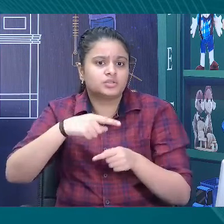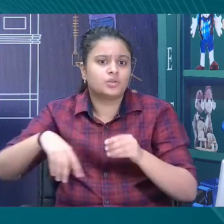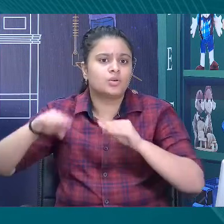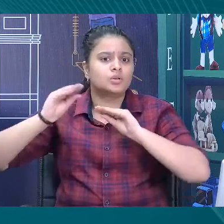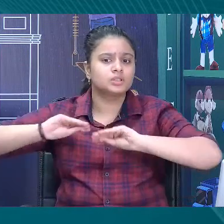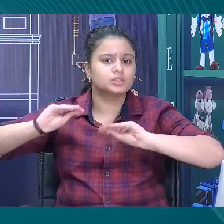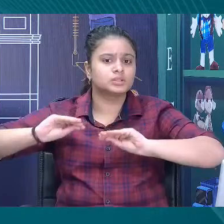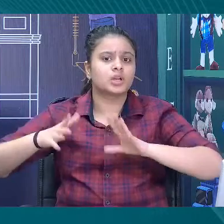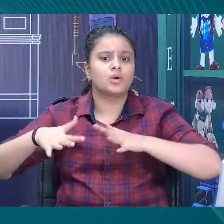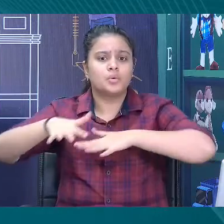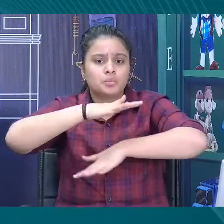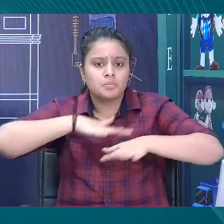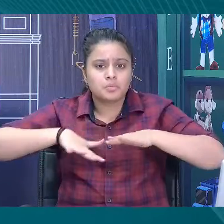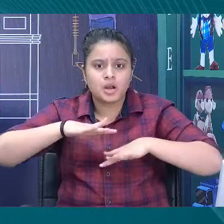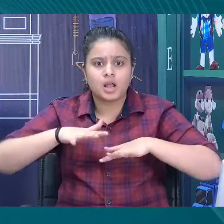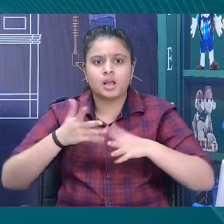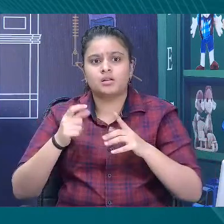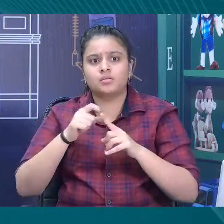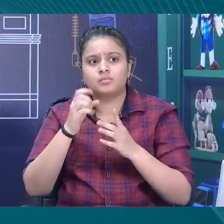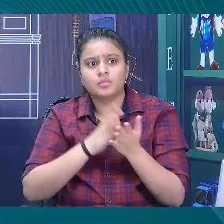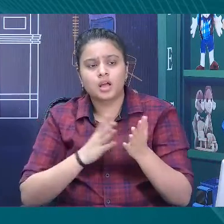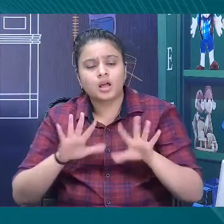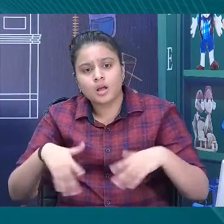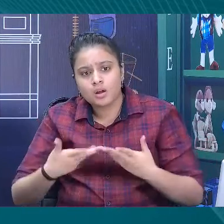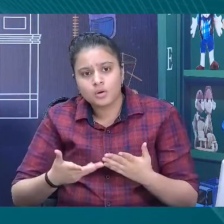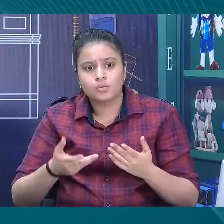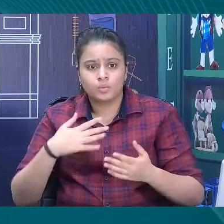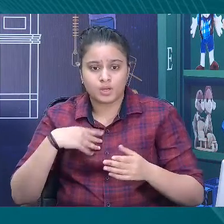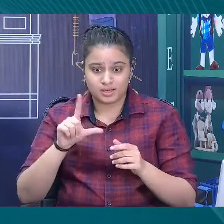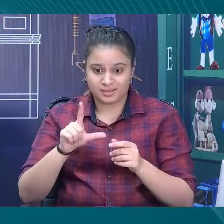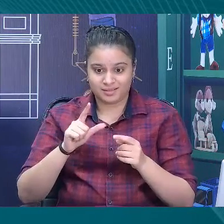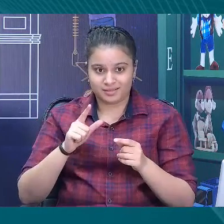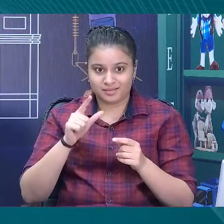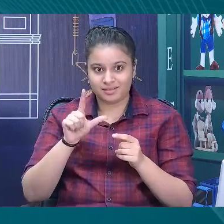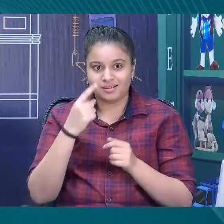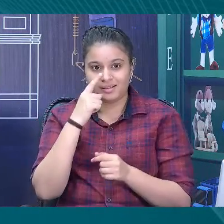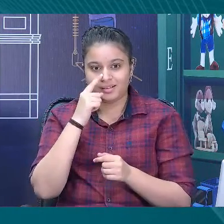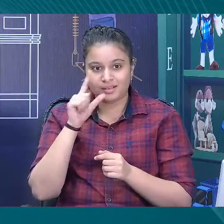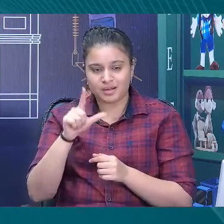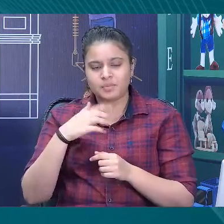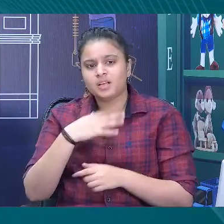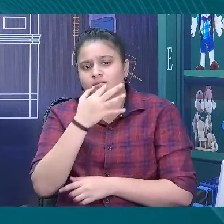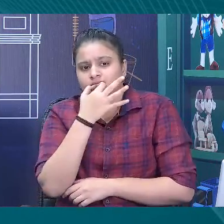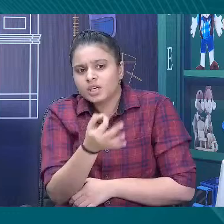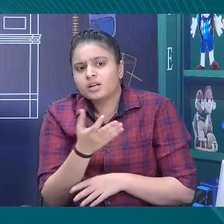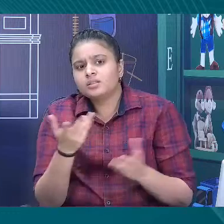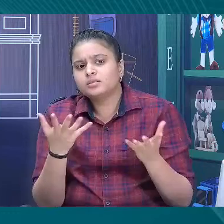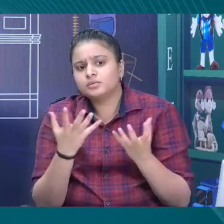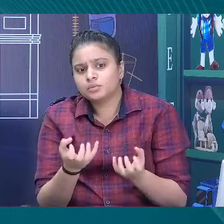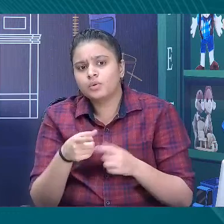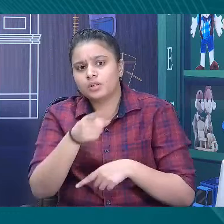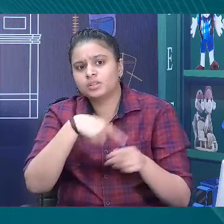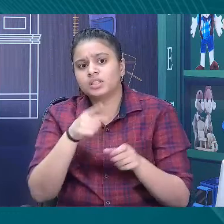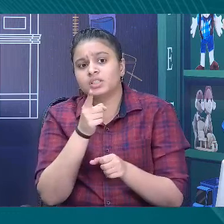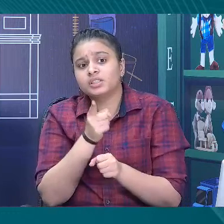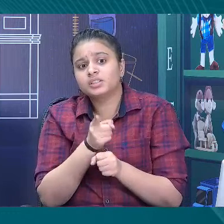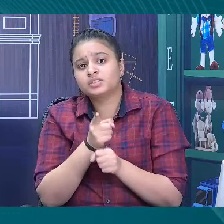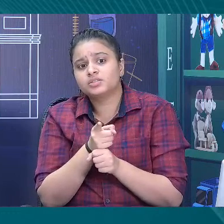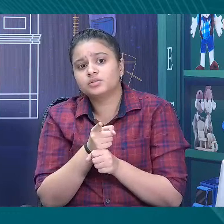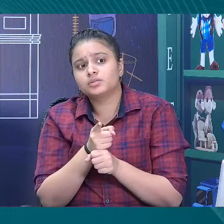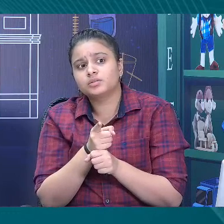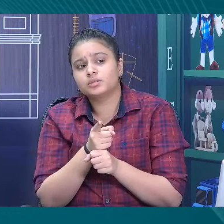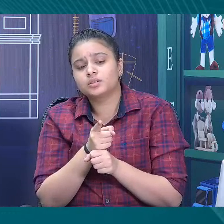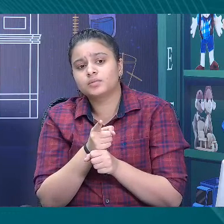learners, plans, strategies. Now, Lakshmi ma'am, I want to ask you, how can a teacher ensure that, you know,